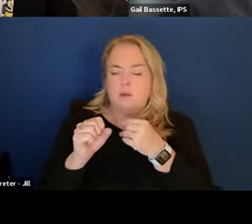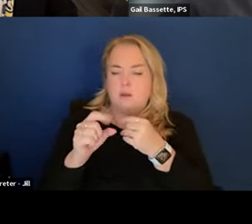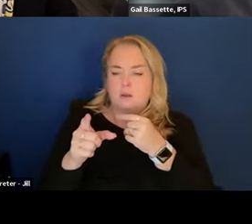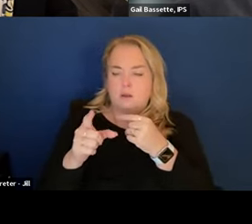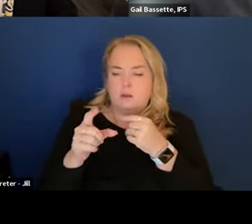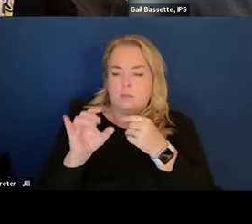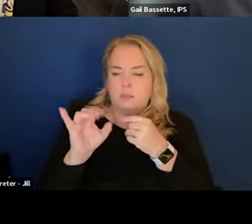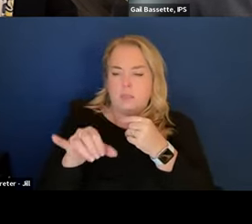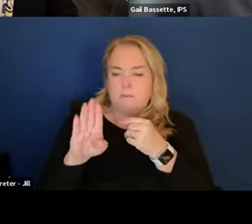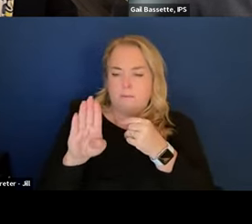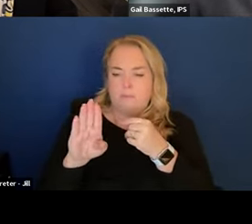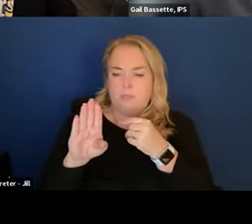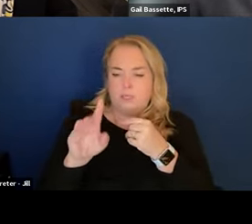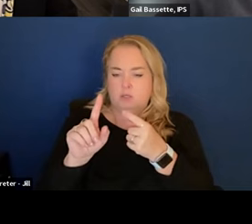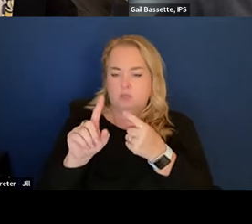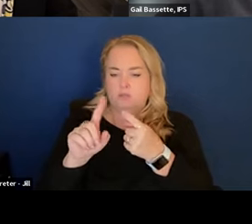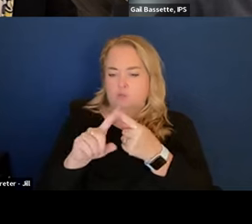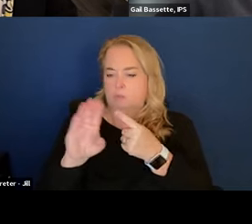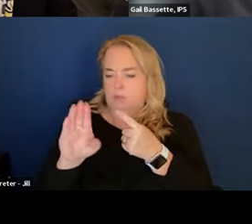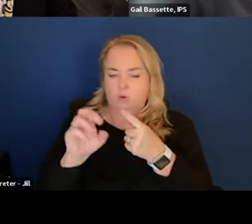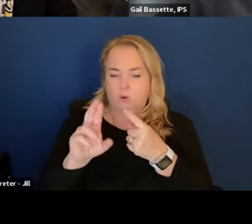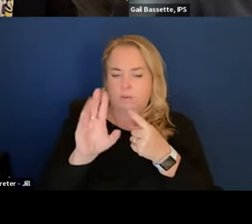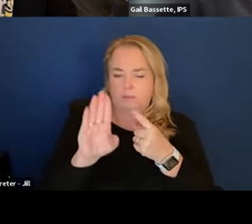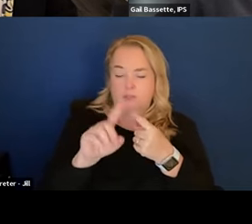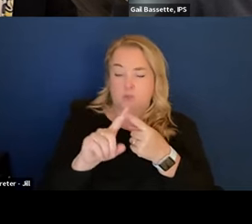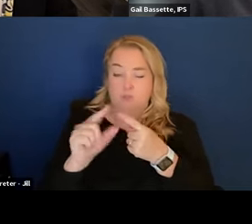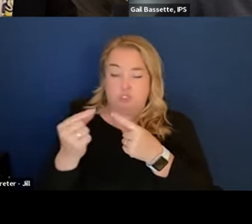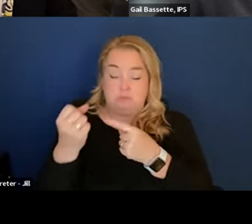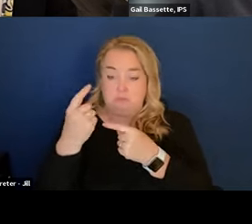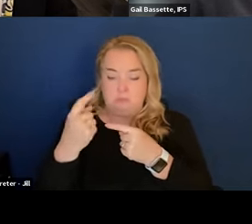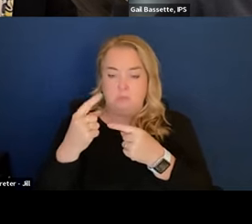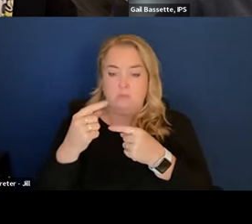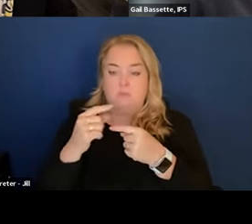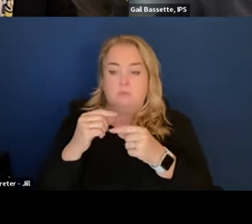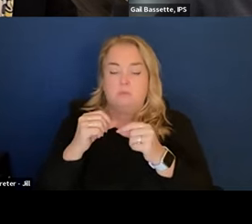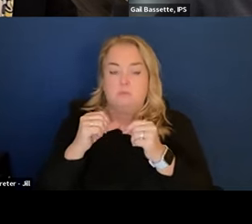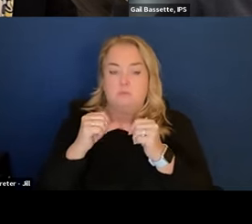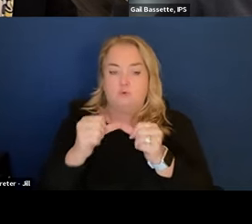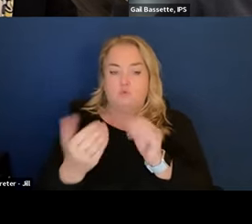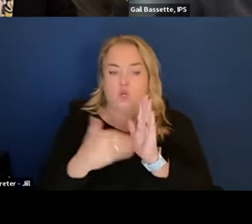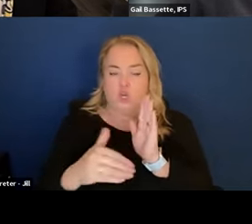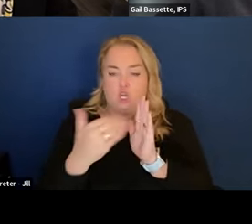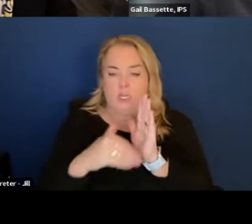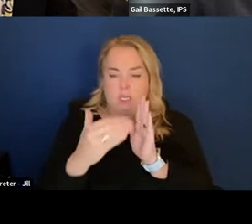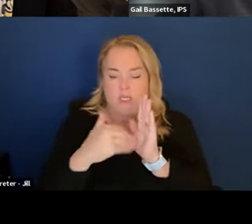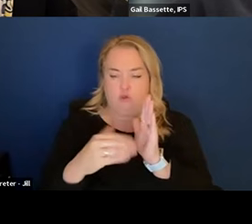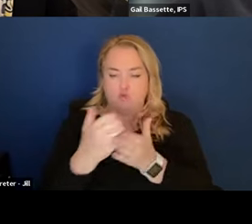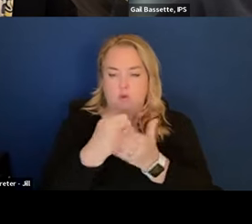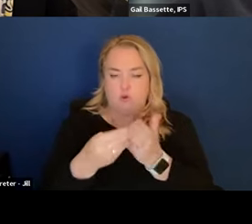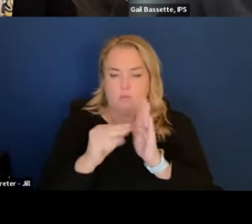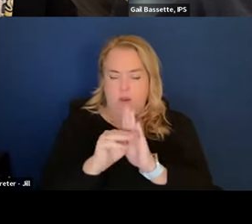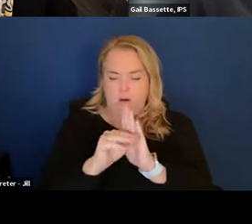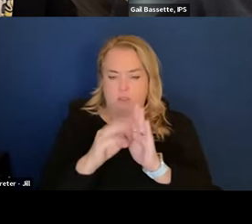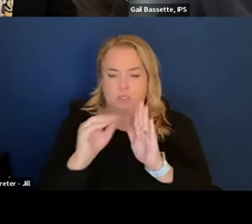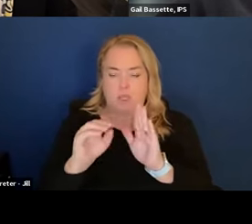which B2G could fall into that category, that have recurring revenue models. We also look for companies that can go to